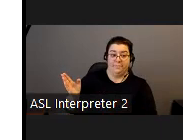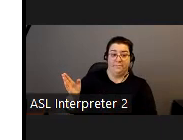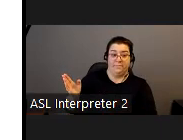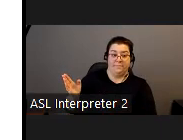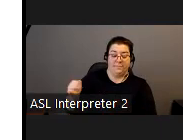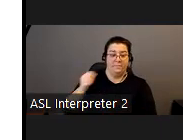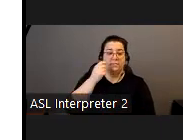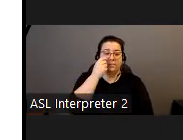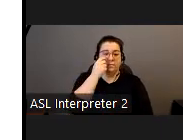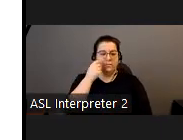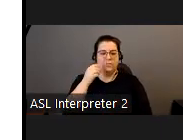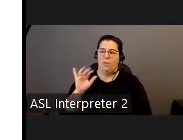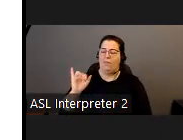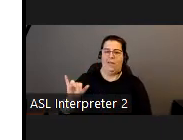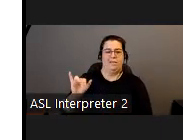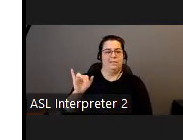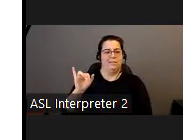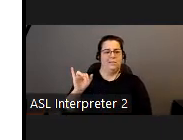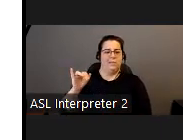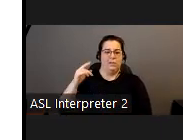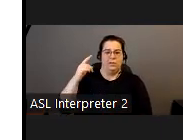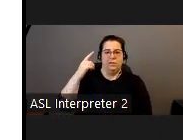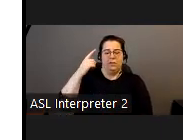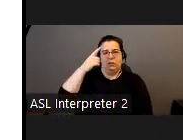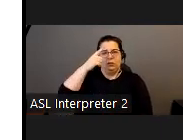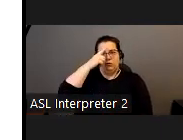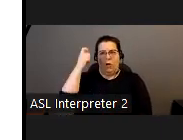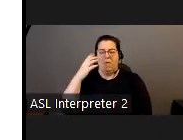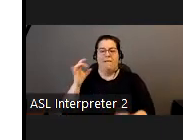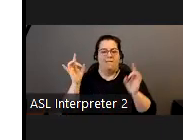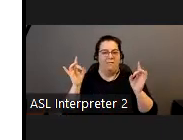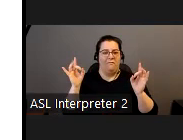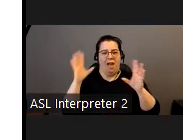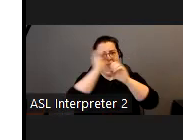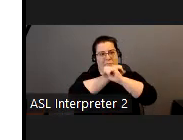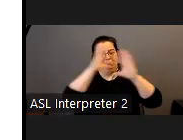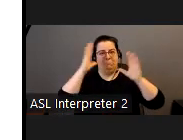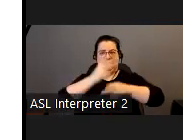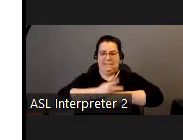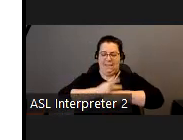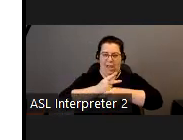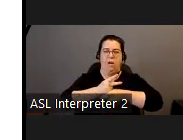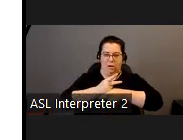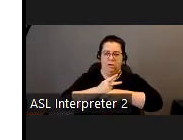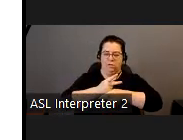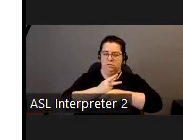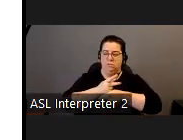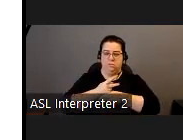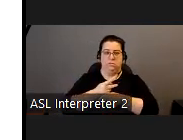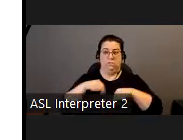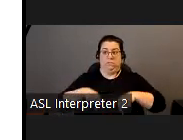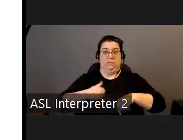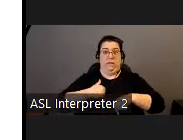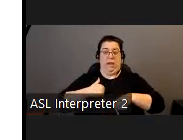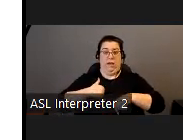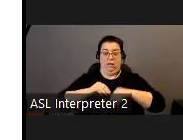Canadian innovation that builds on all of the great work that came out of the States, mostly around trauma informed practice. What's important about